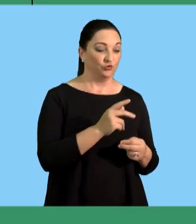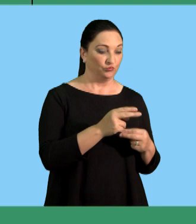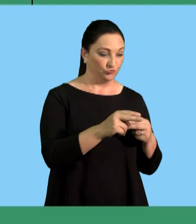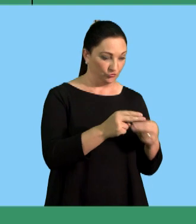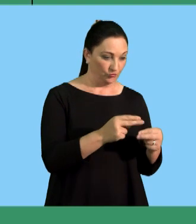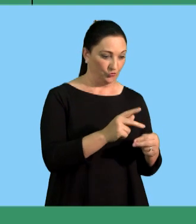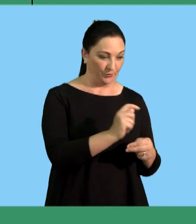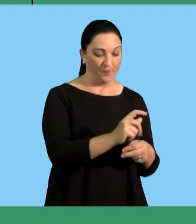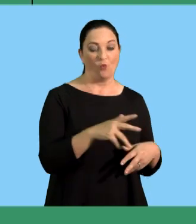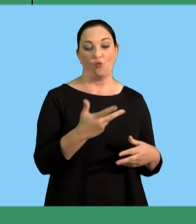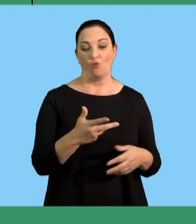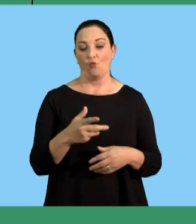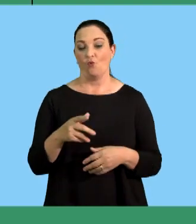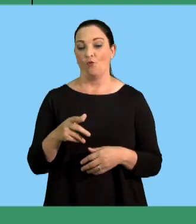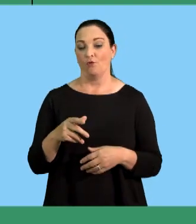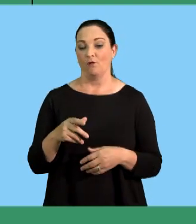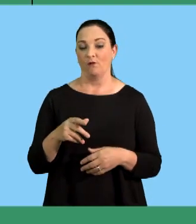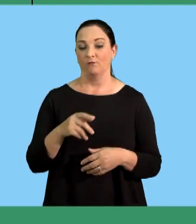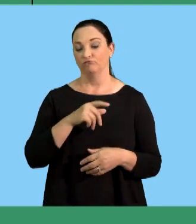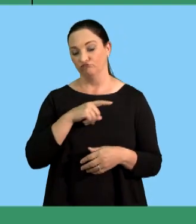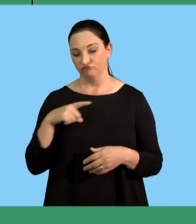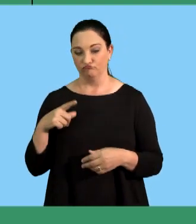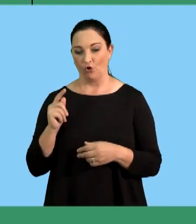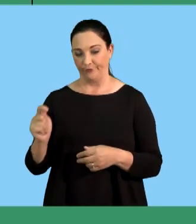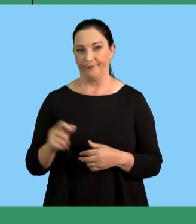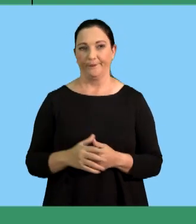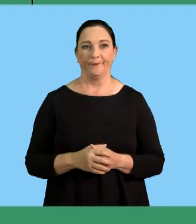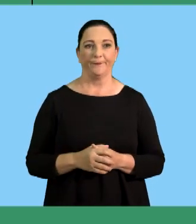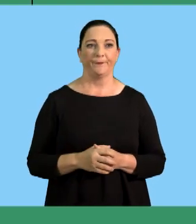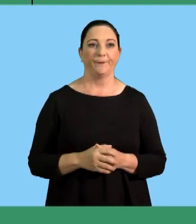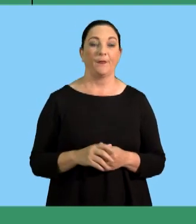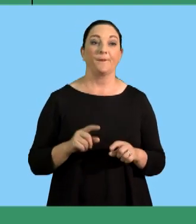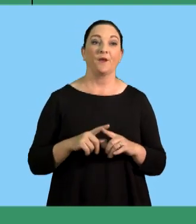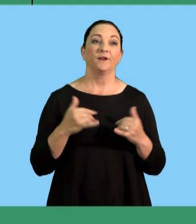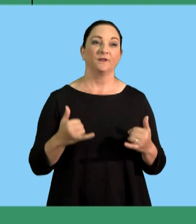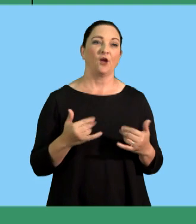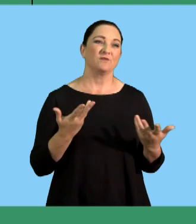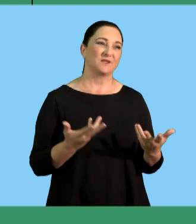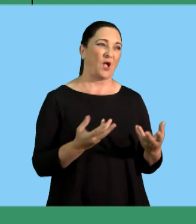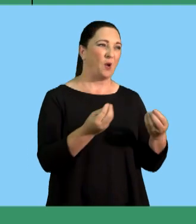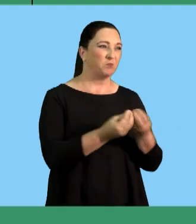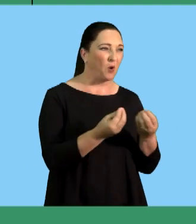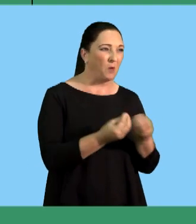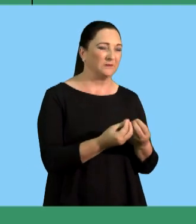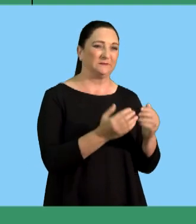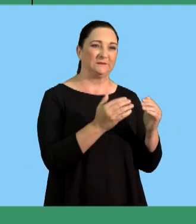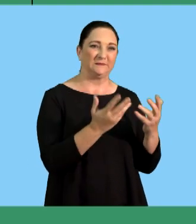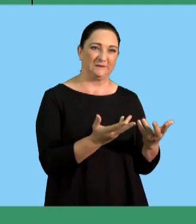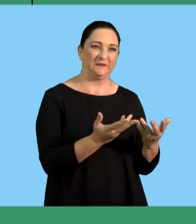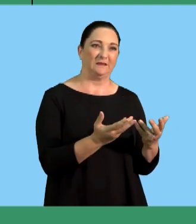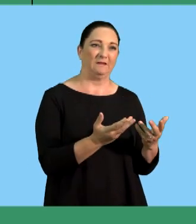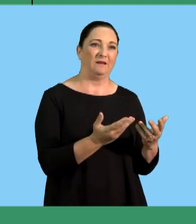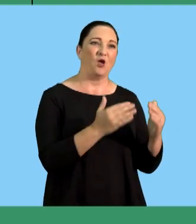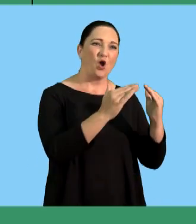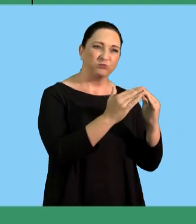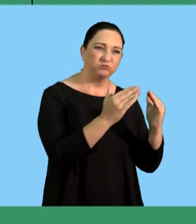short-term insurance, we are talking about property insurance that can be taken. We are talking about theft, which is